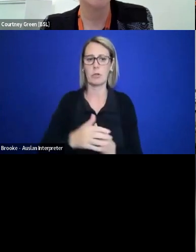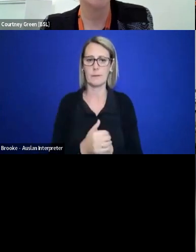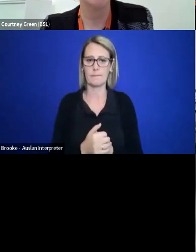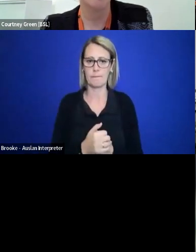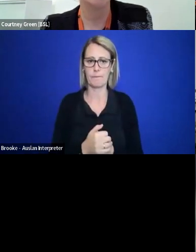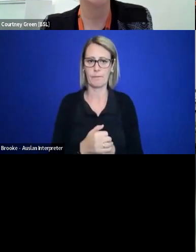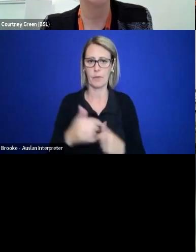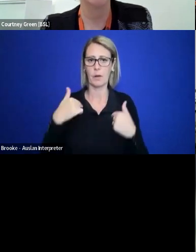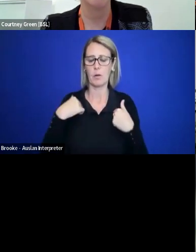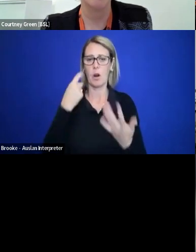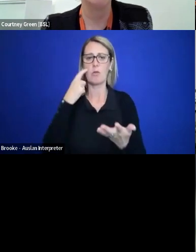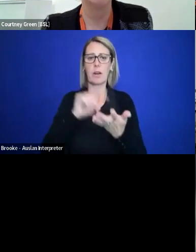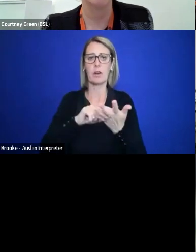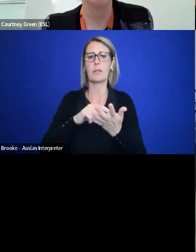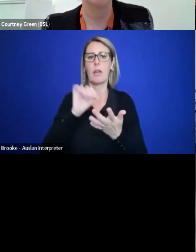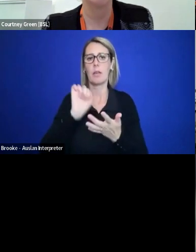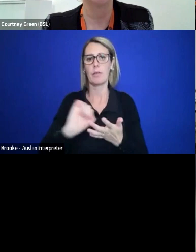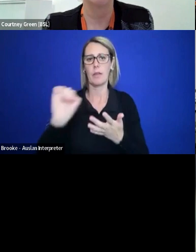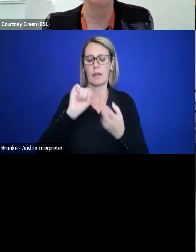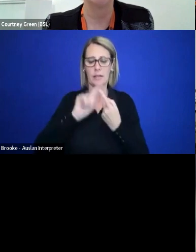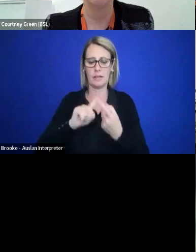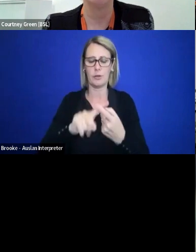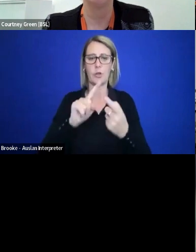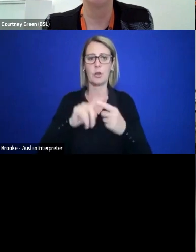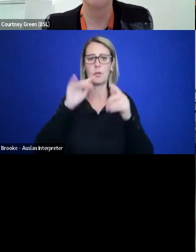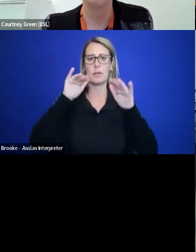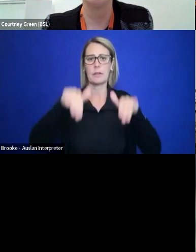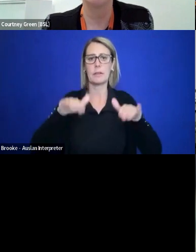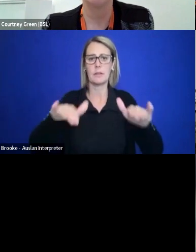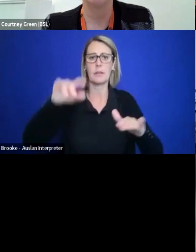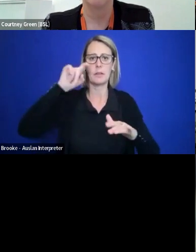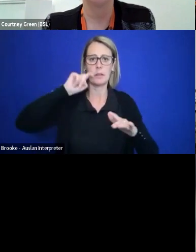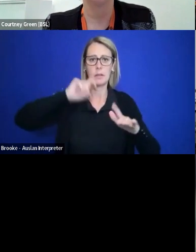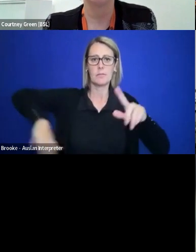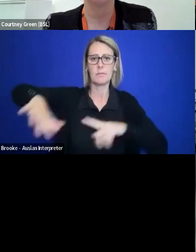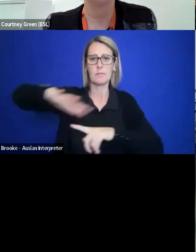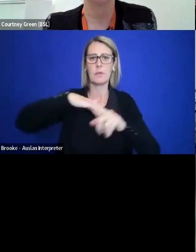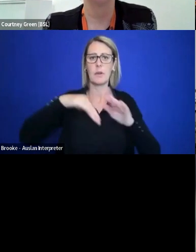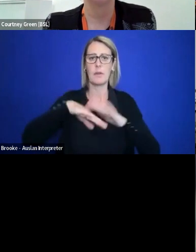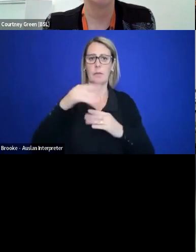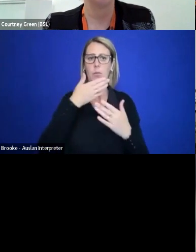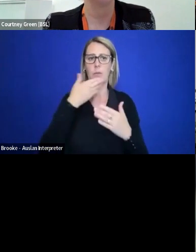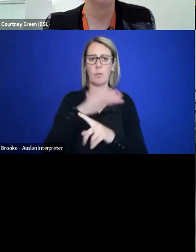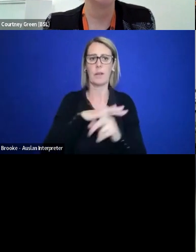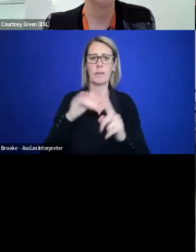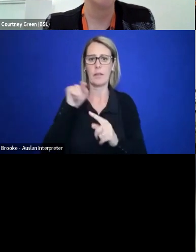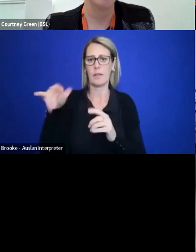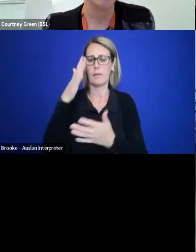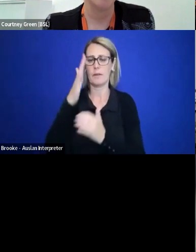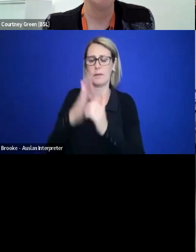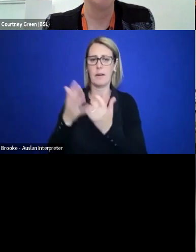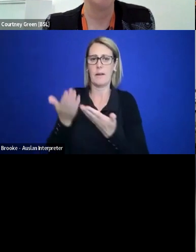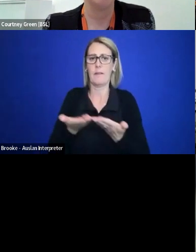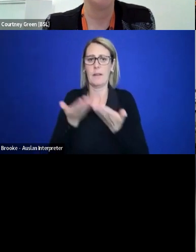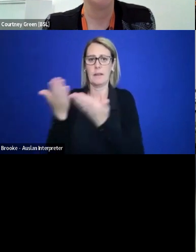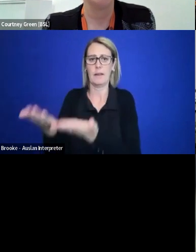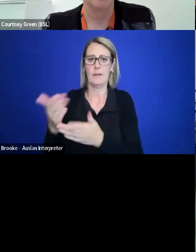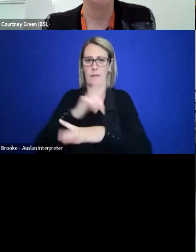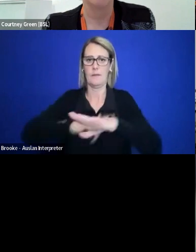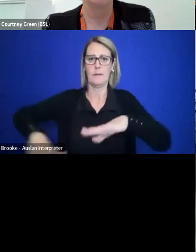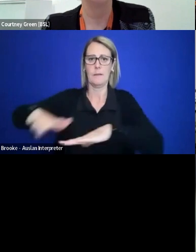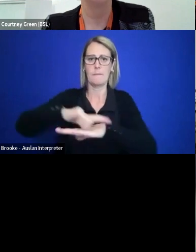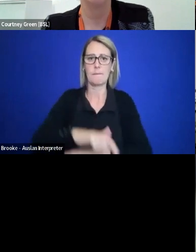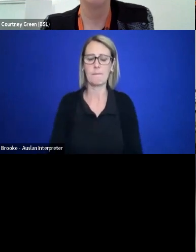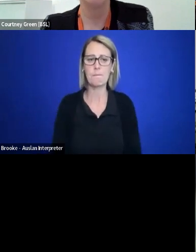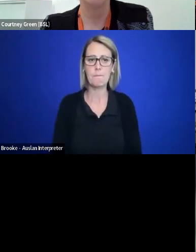their continued connection to the land and waters of this beautiful place and acknowledge that they've never ceded sovereignty.